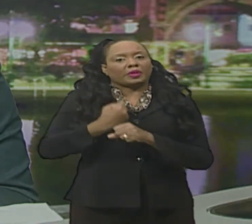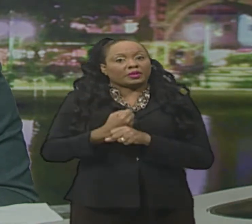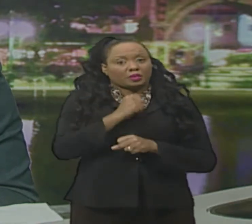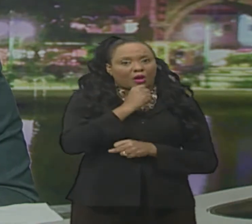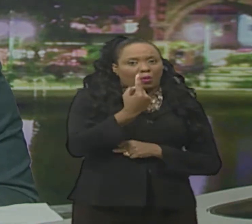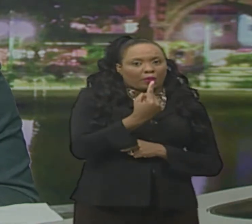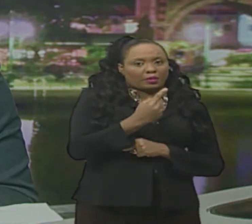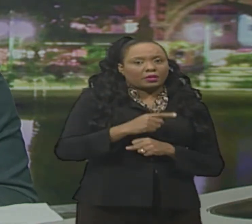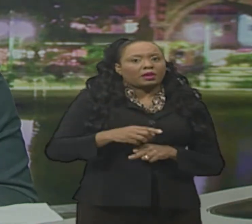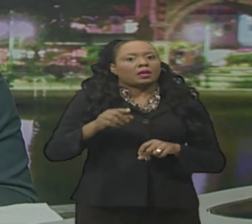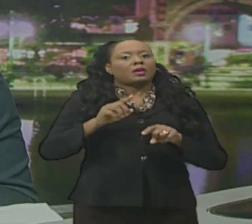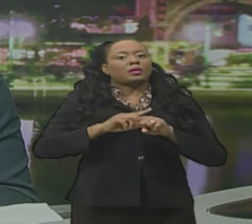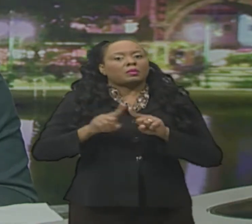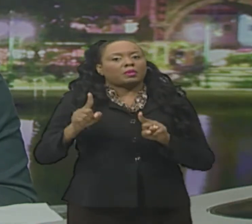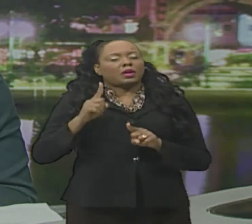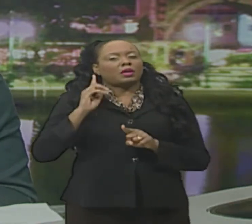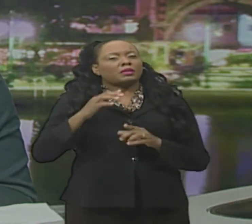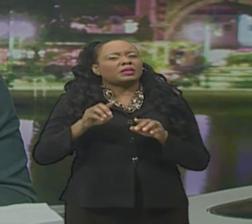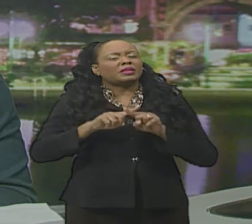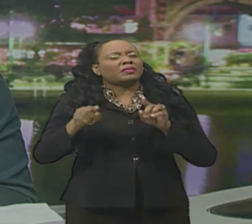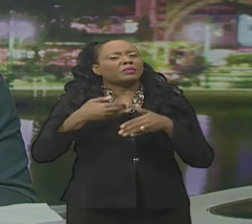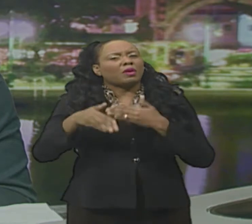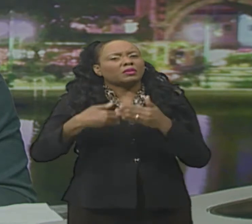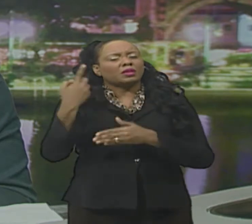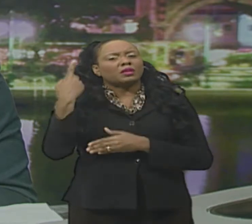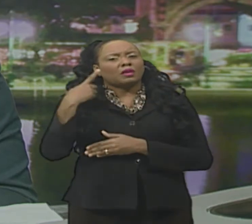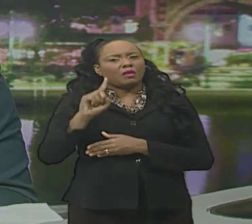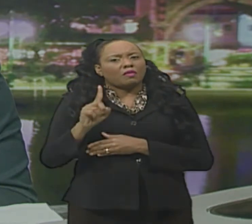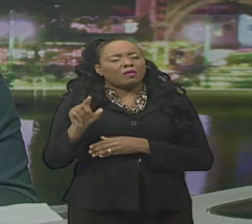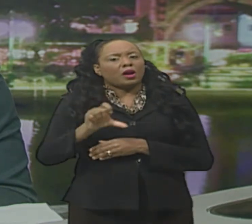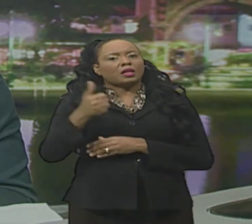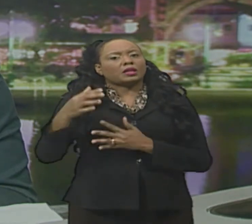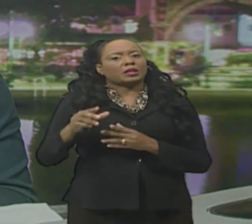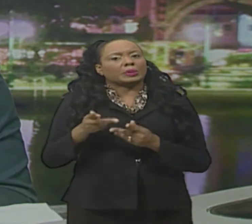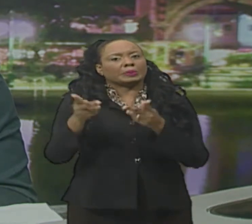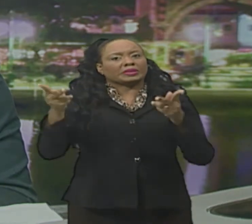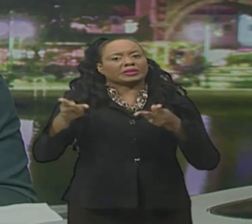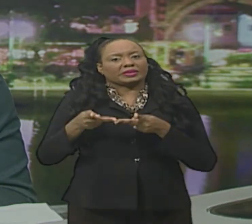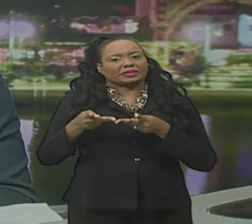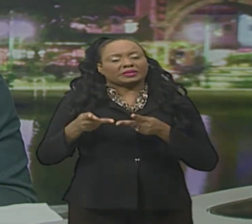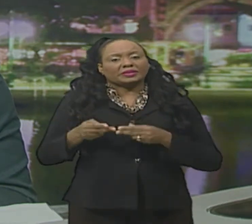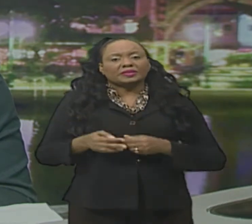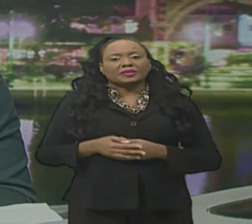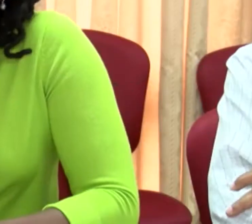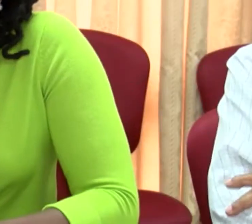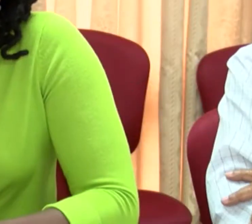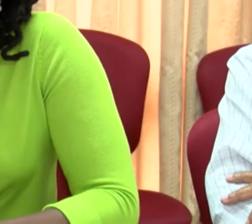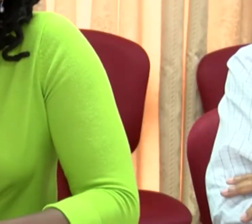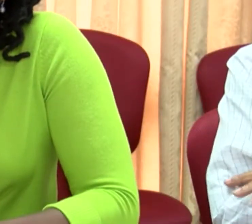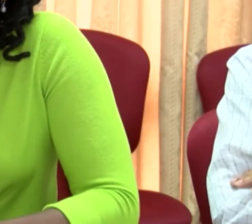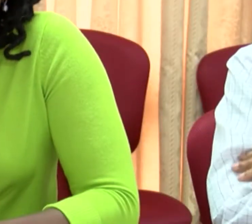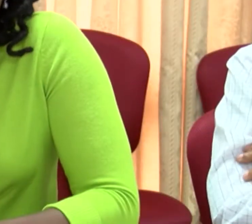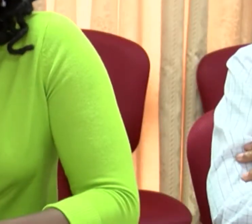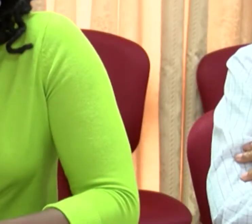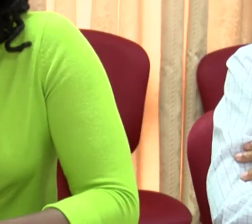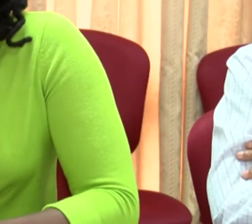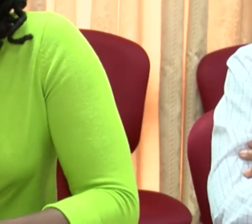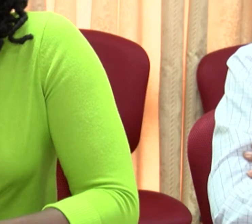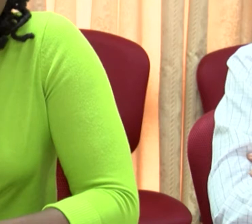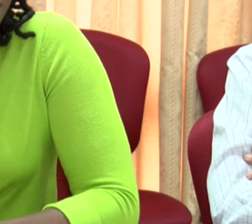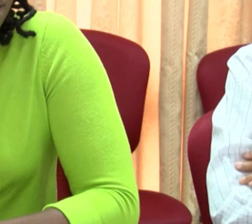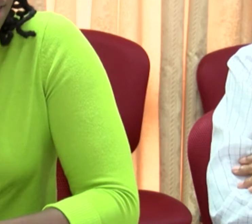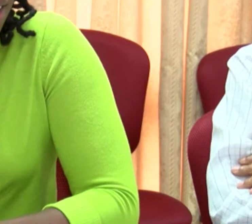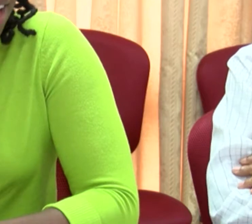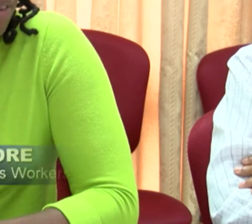General Secretary will follow a slightly different process. I don't see CEOs having a built-in system where